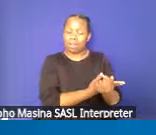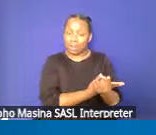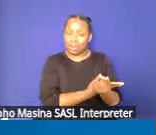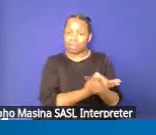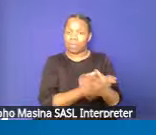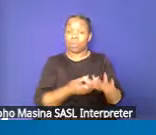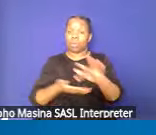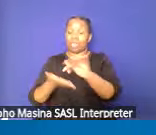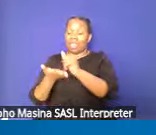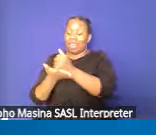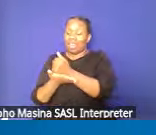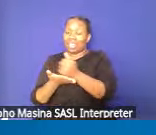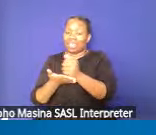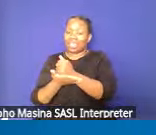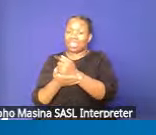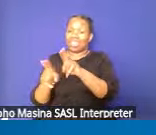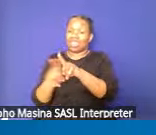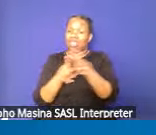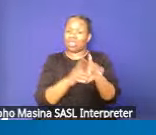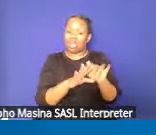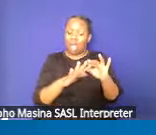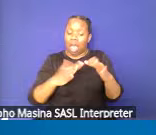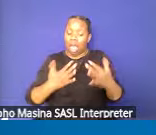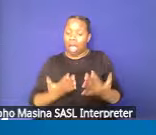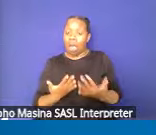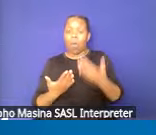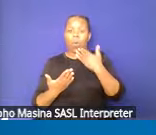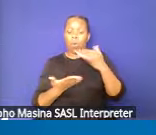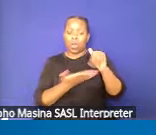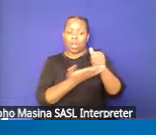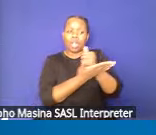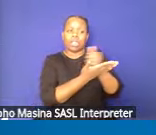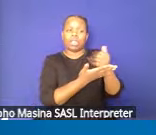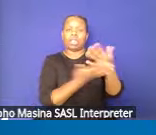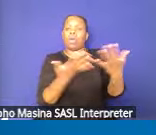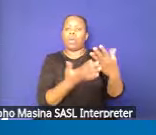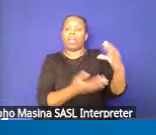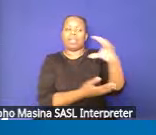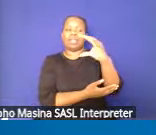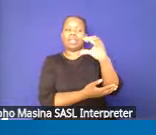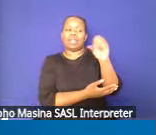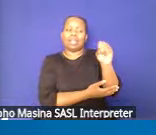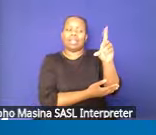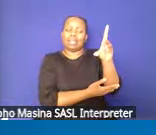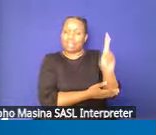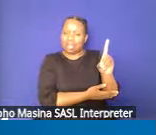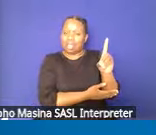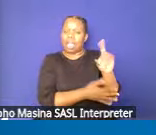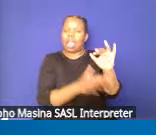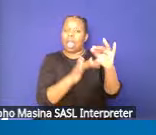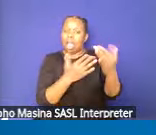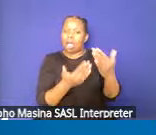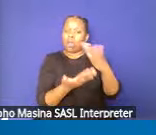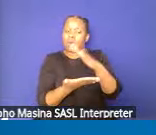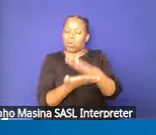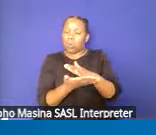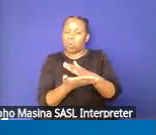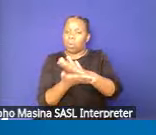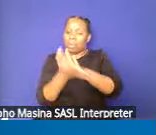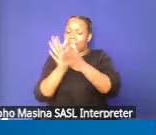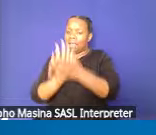registering and how to register on the CSD, and how to be an approved supplier for